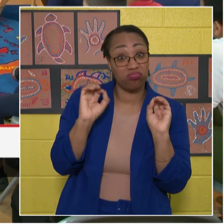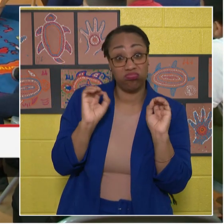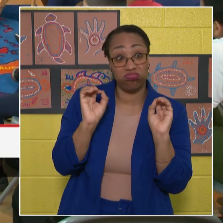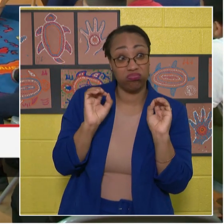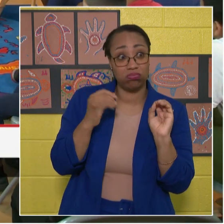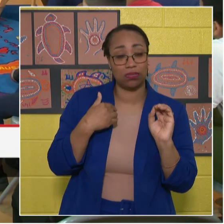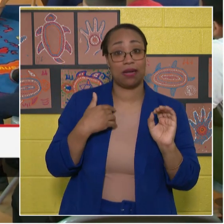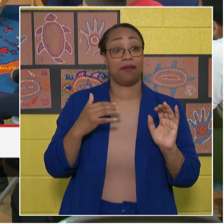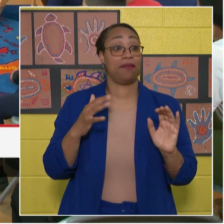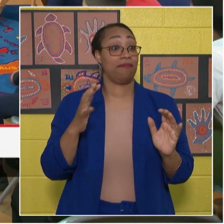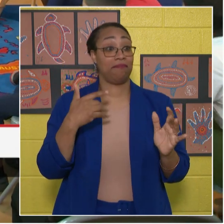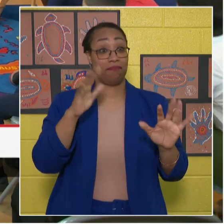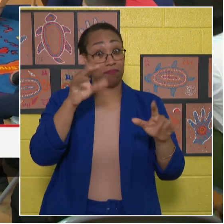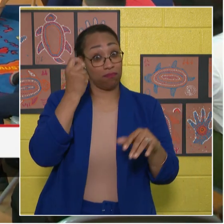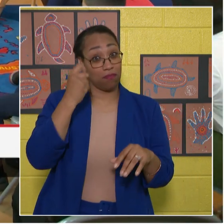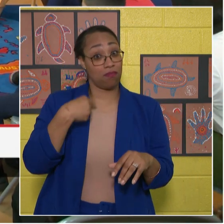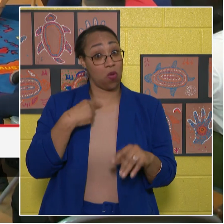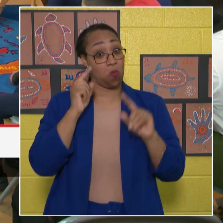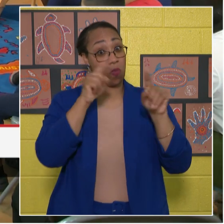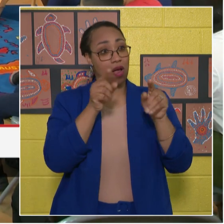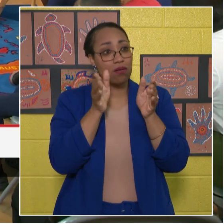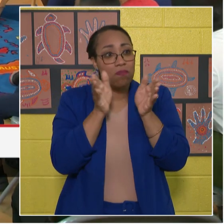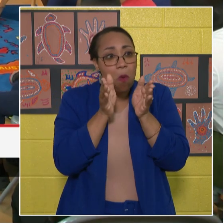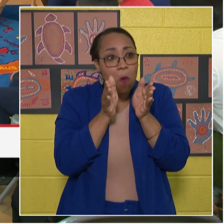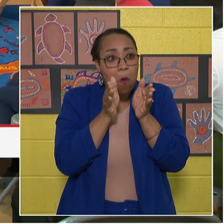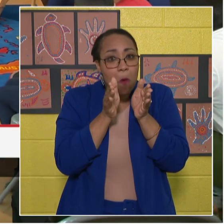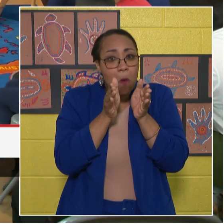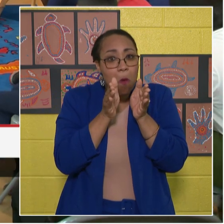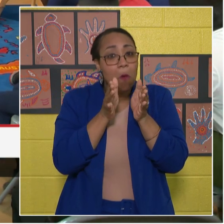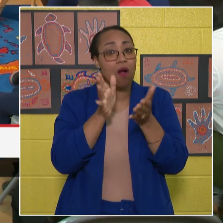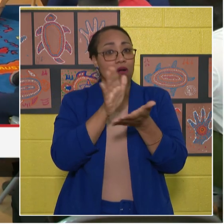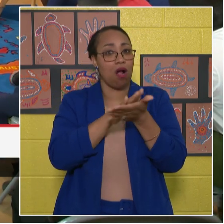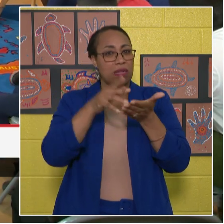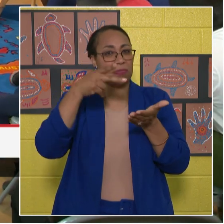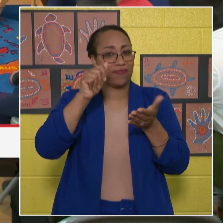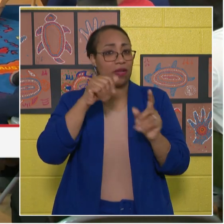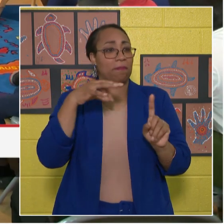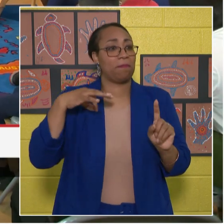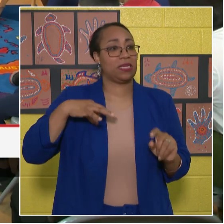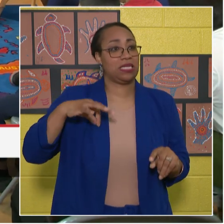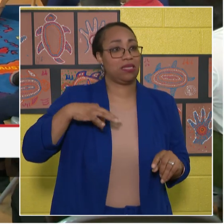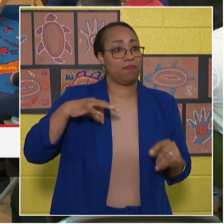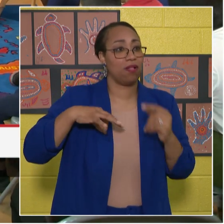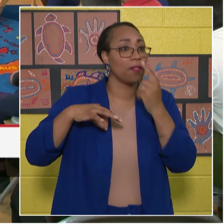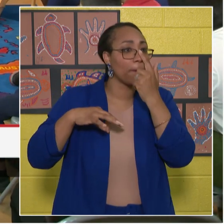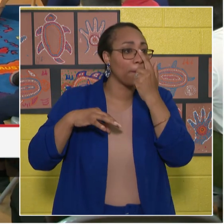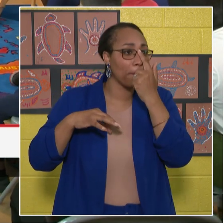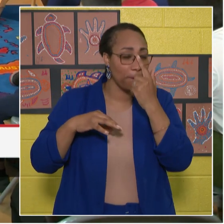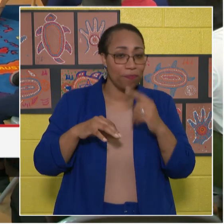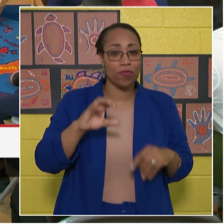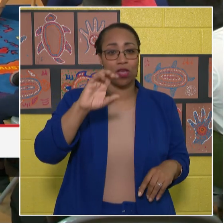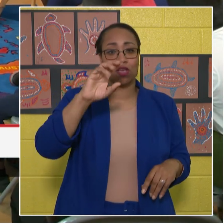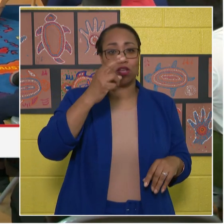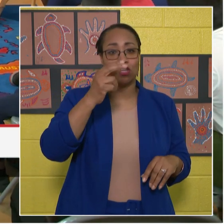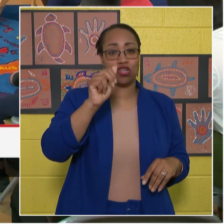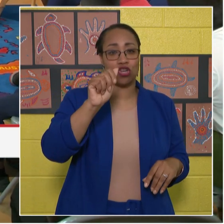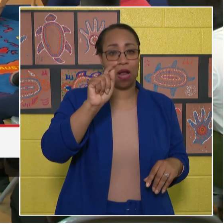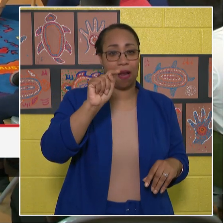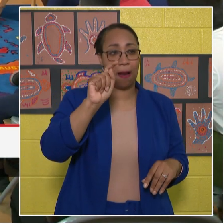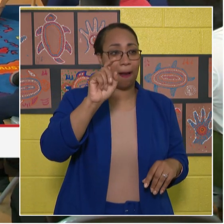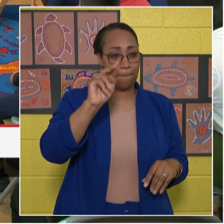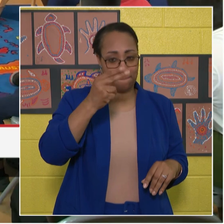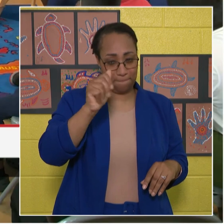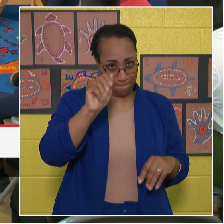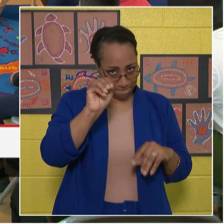Chatham College. I studied history. I made some of the best friends of my life, and we're friends till